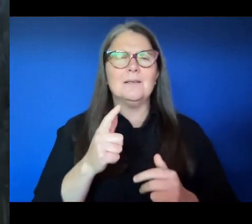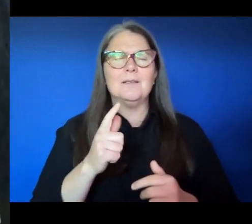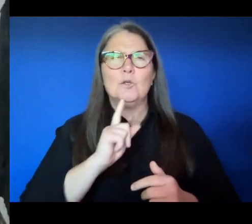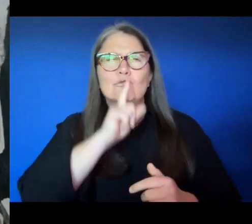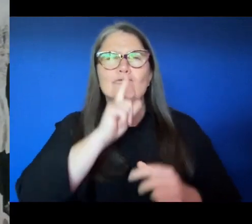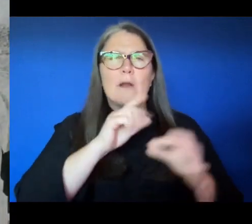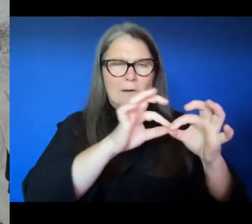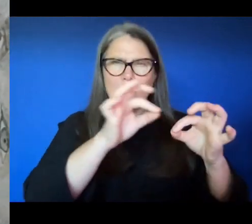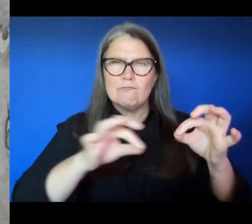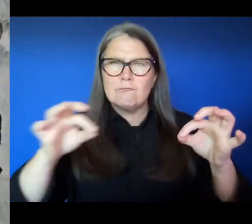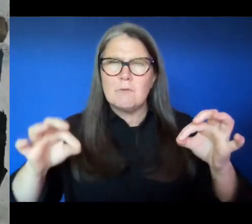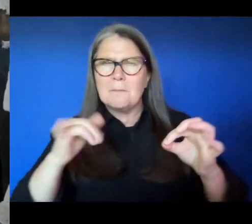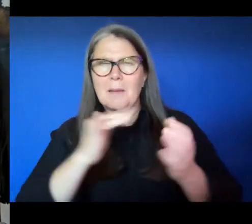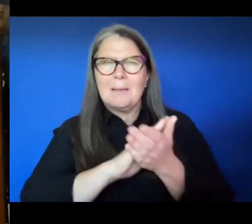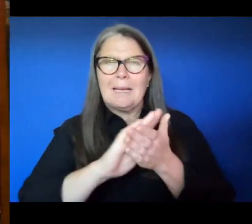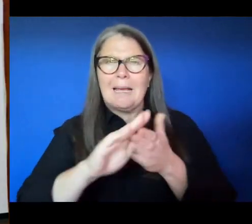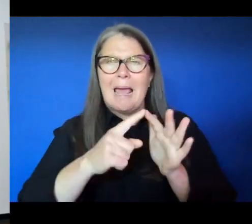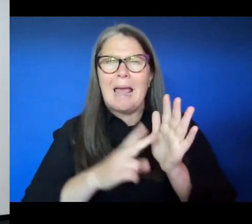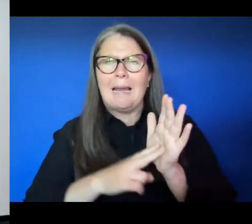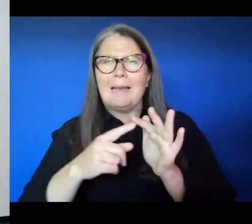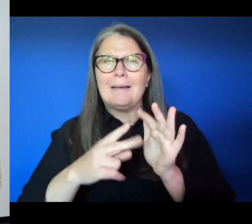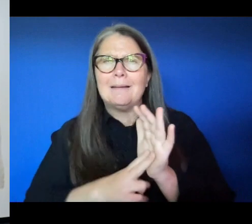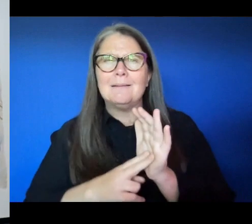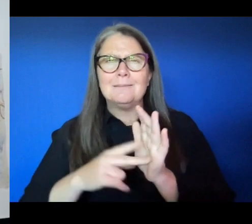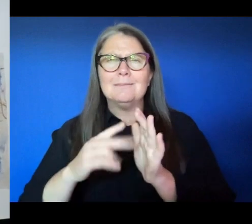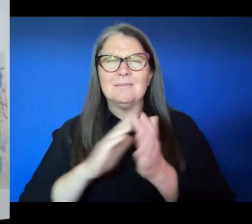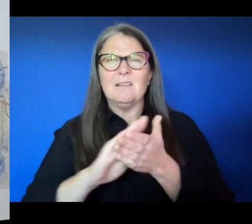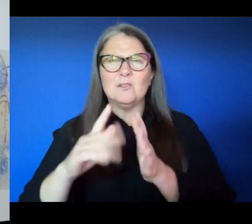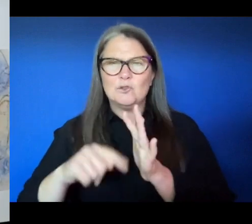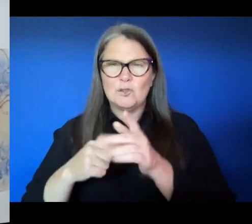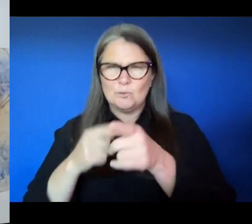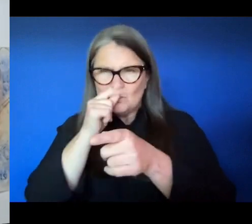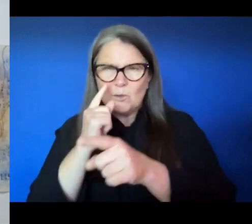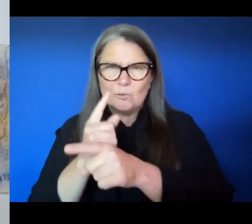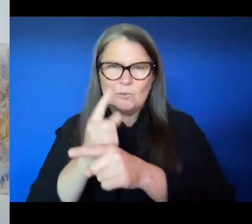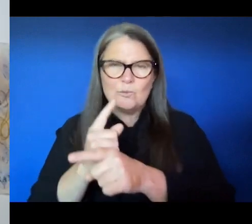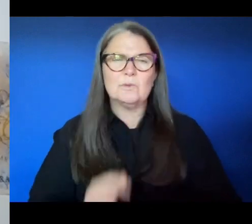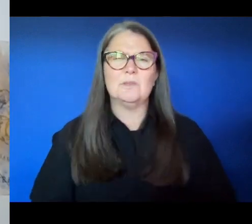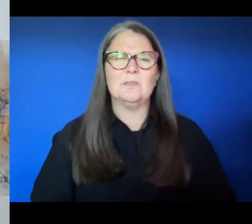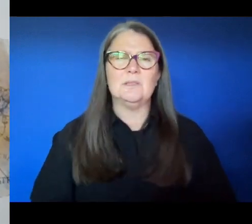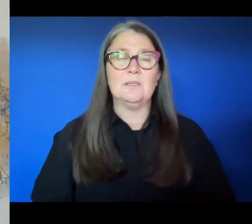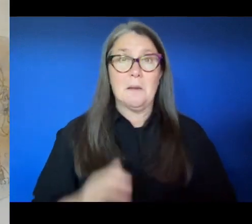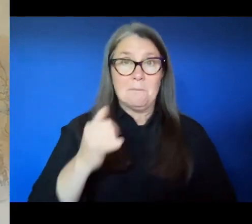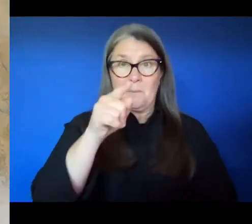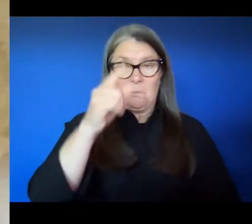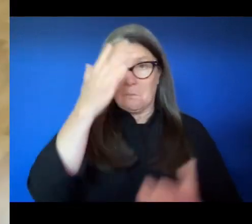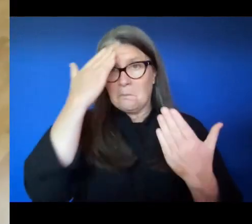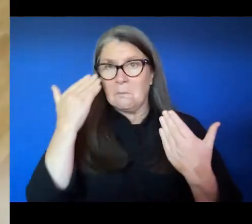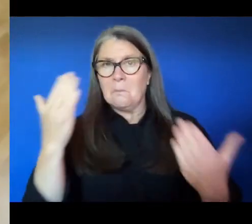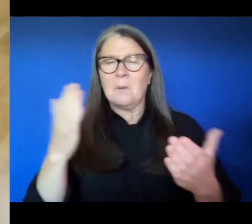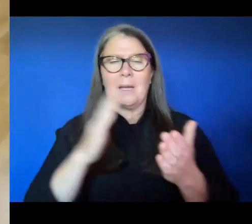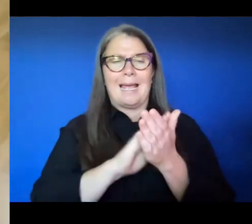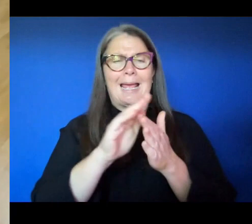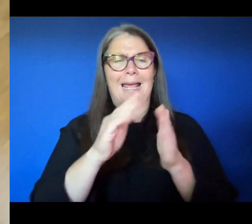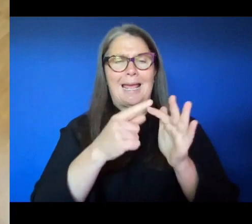Helen. Sure. So Henry Parkes, if anyone's not aware of the